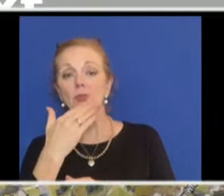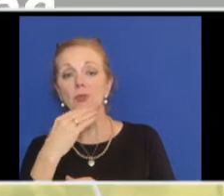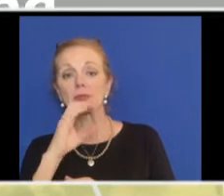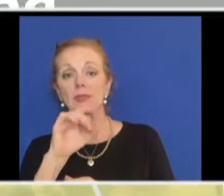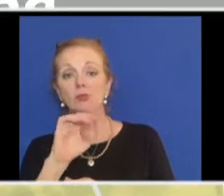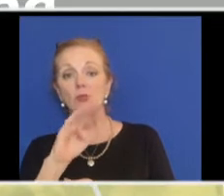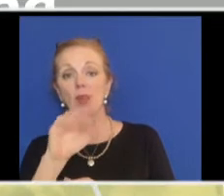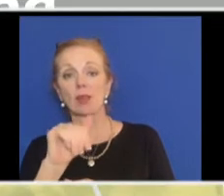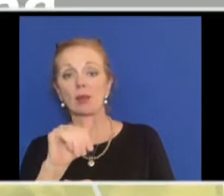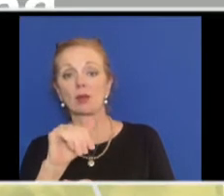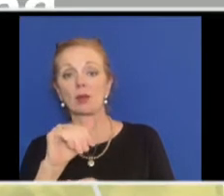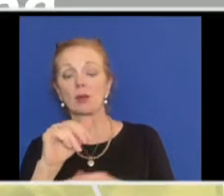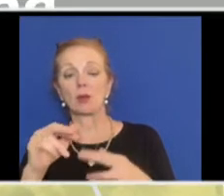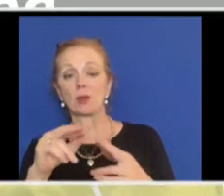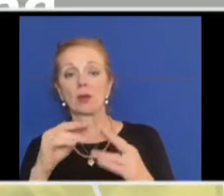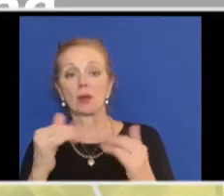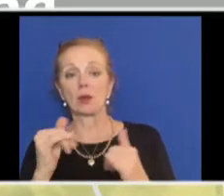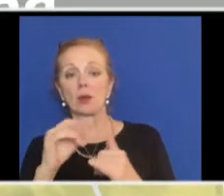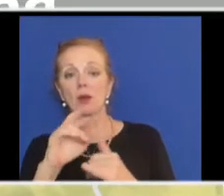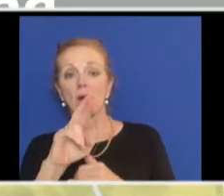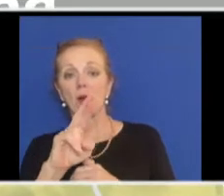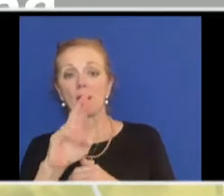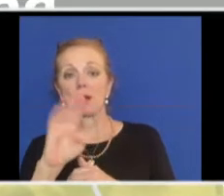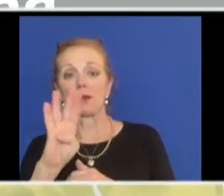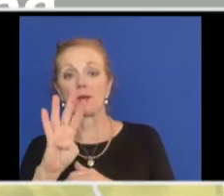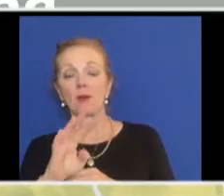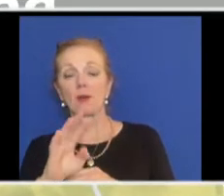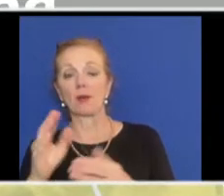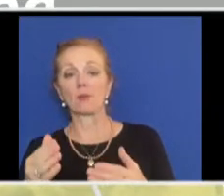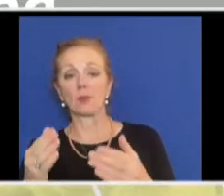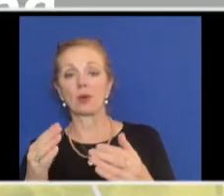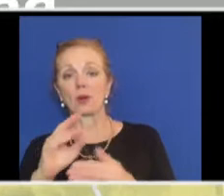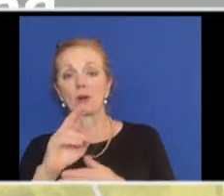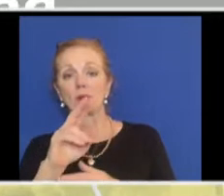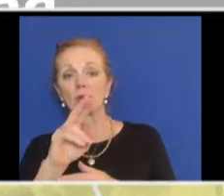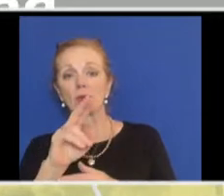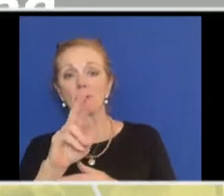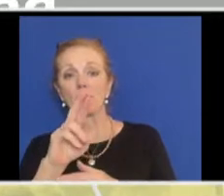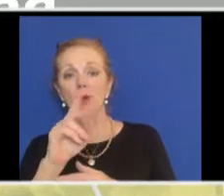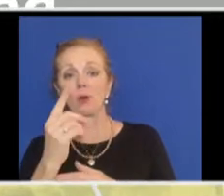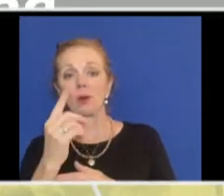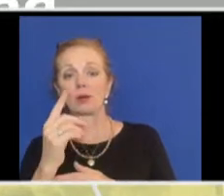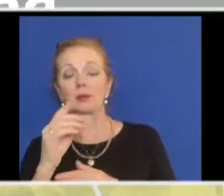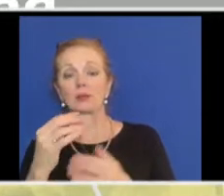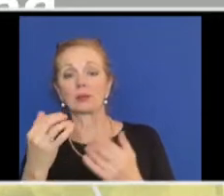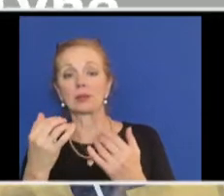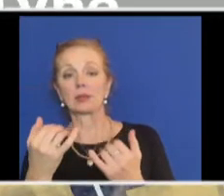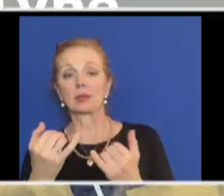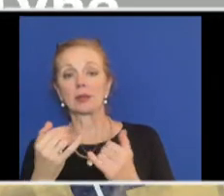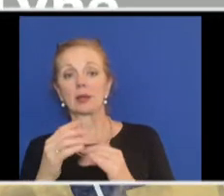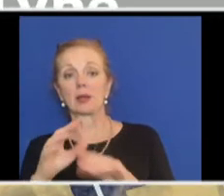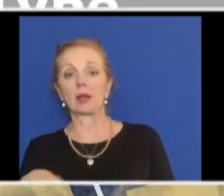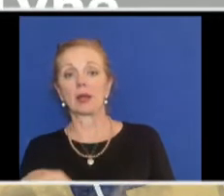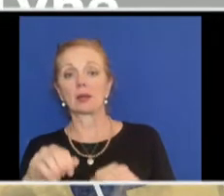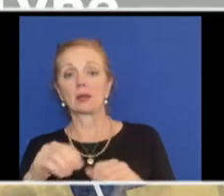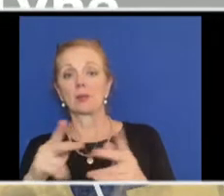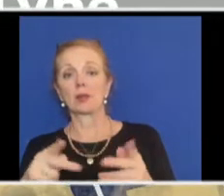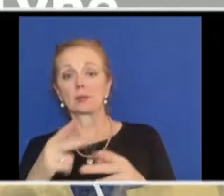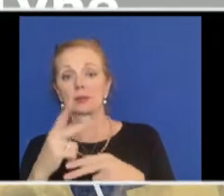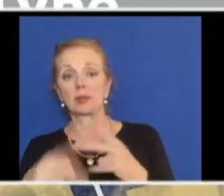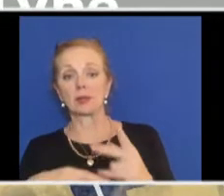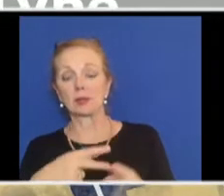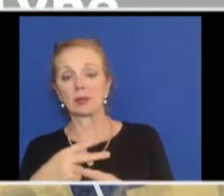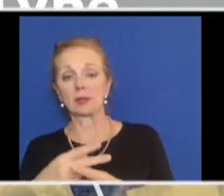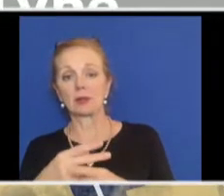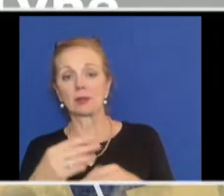it is currently zoned R4 and the proposed zone is you are one conditional adopt a place type is neighborhood one you can